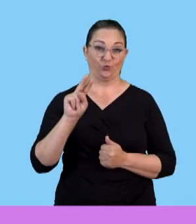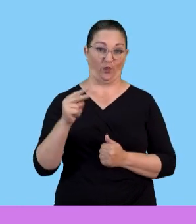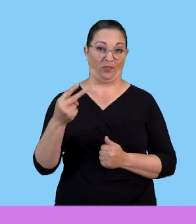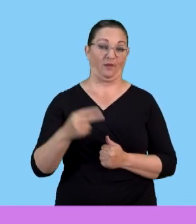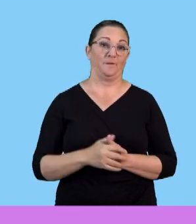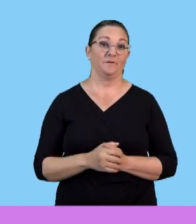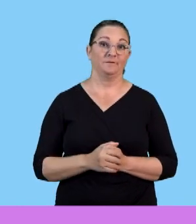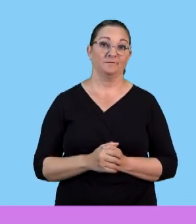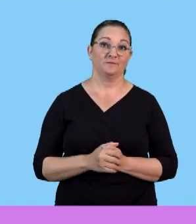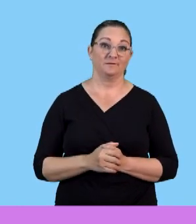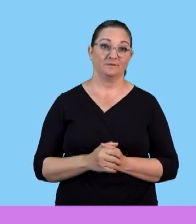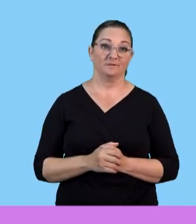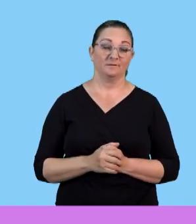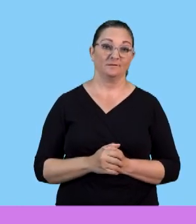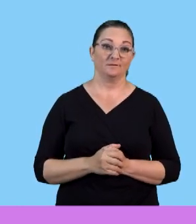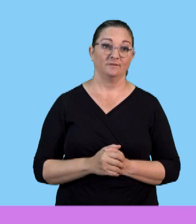squared.